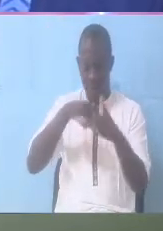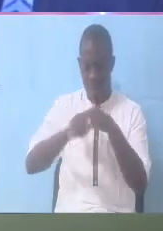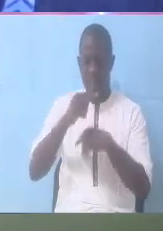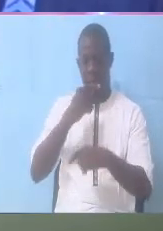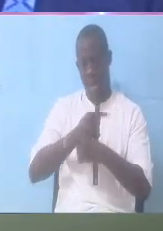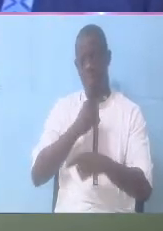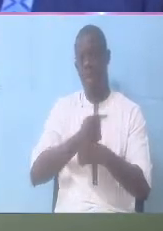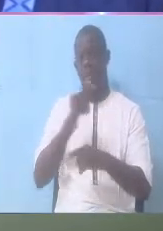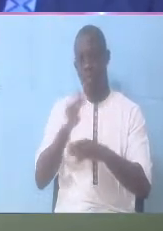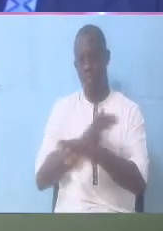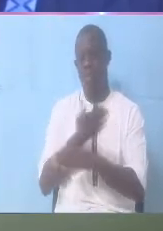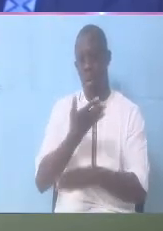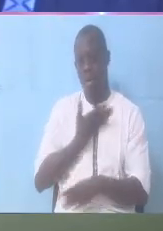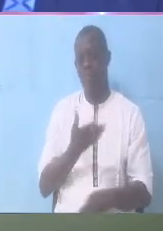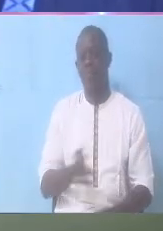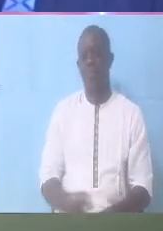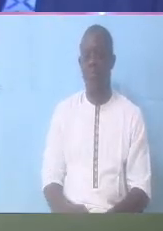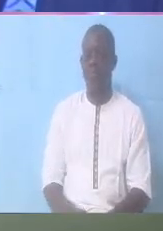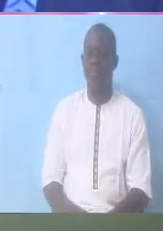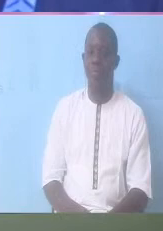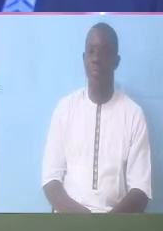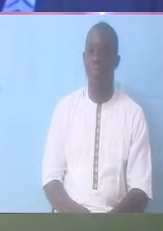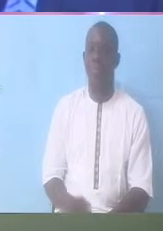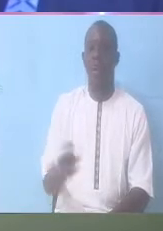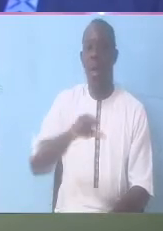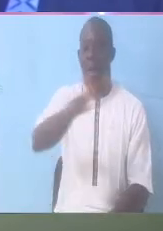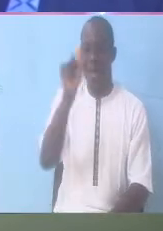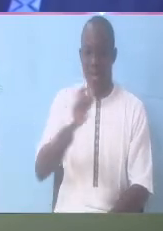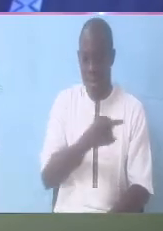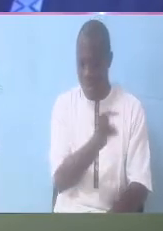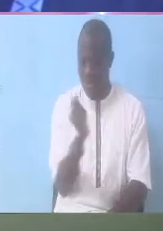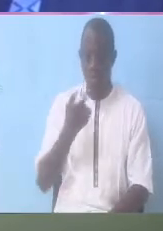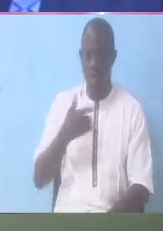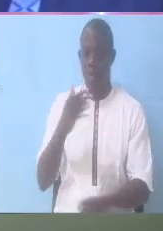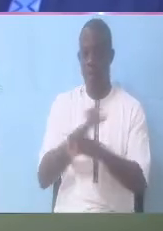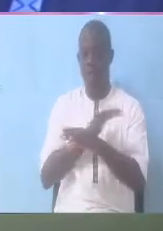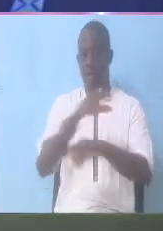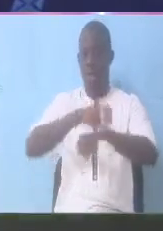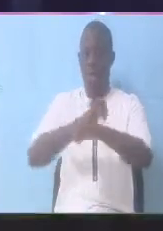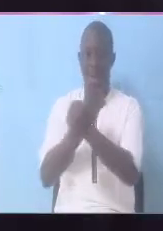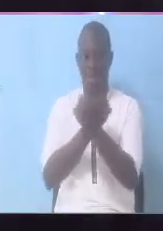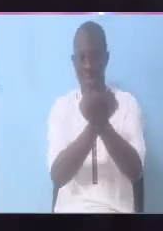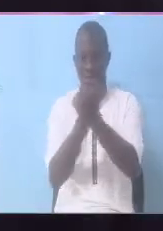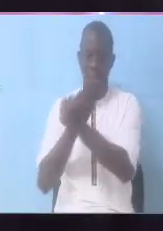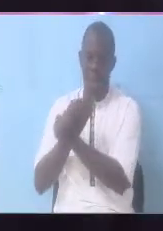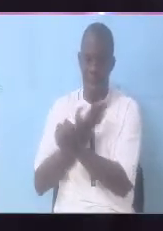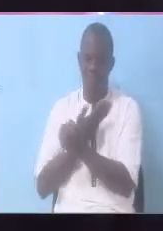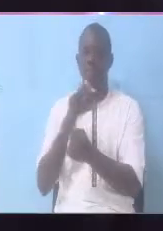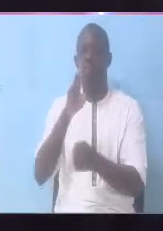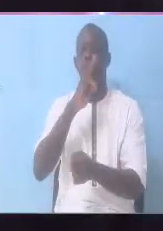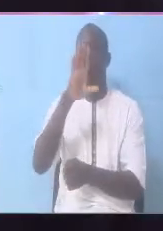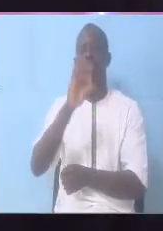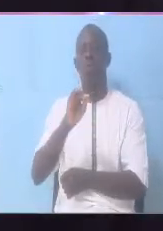wata fo talul nim fen inata banko kanjang. And they were arrested. Ye muta.